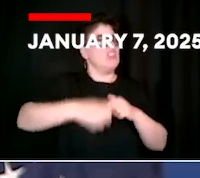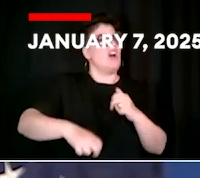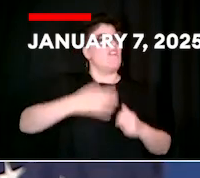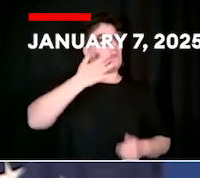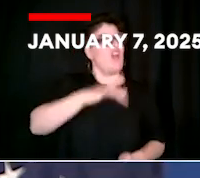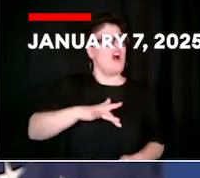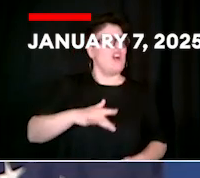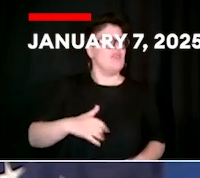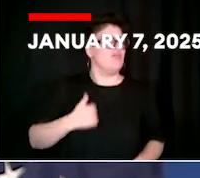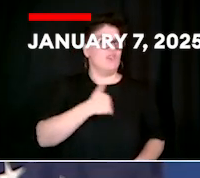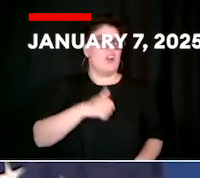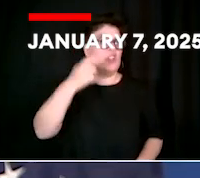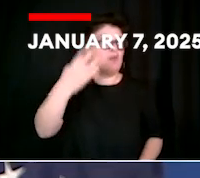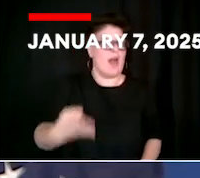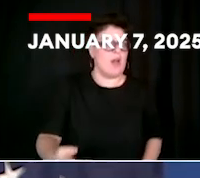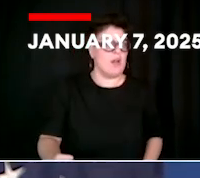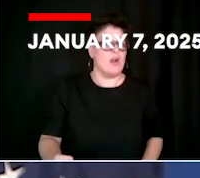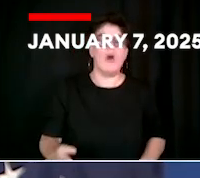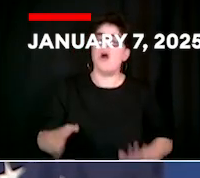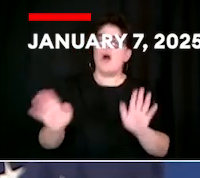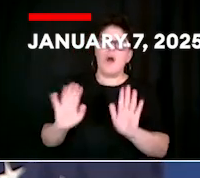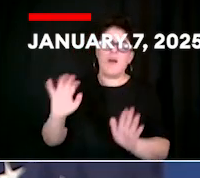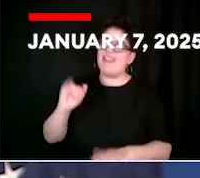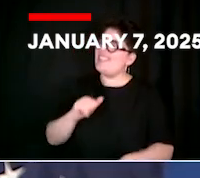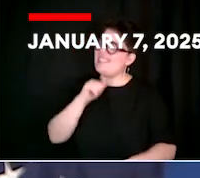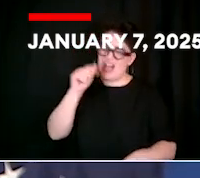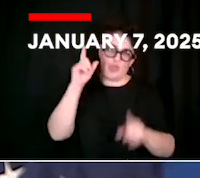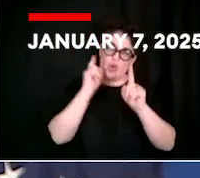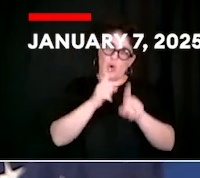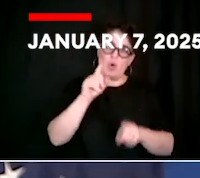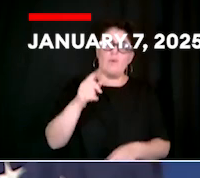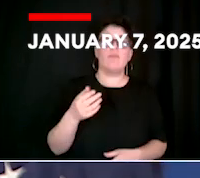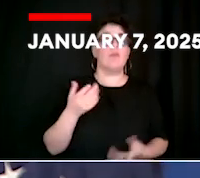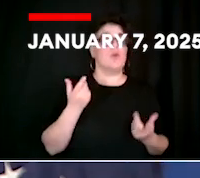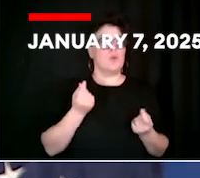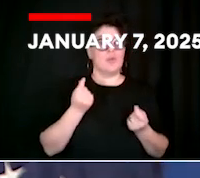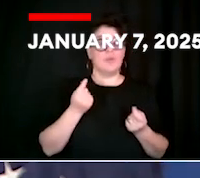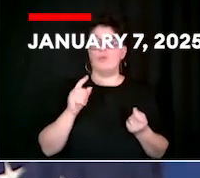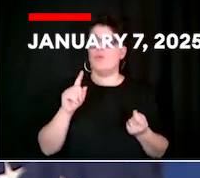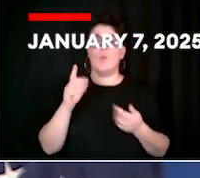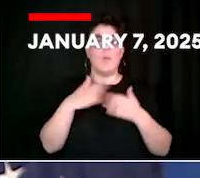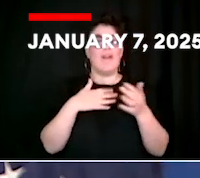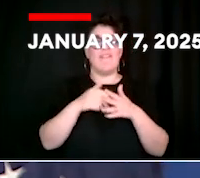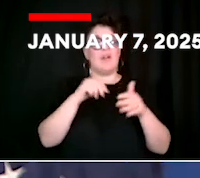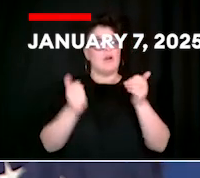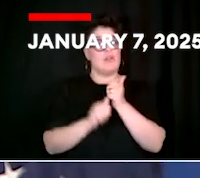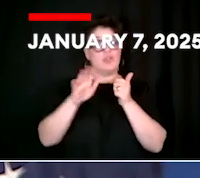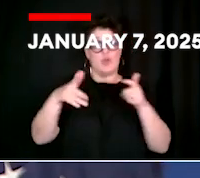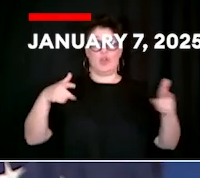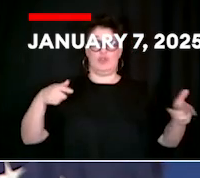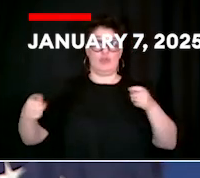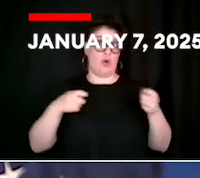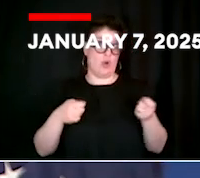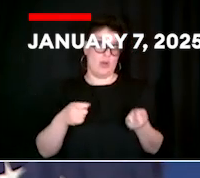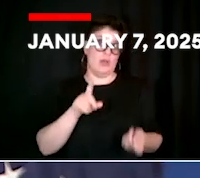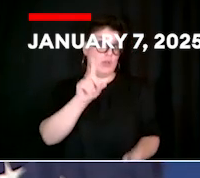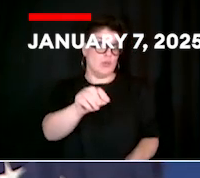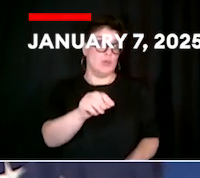goal to say tough luck. What you do what's in your span of control, and I cannot say it any clearer. Our